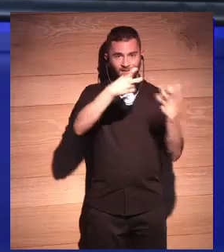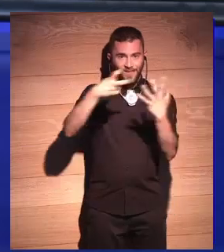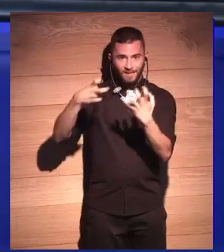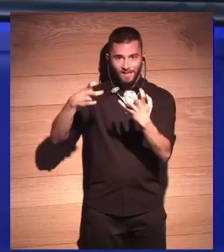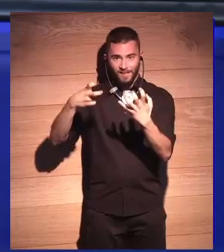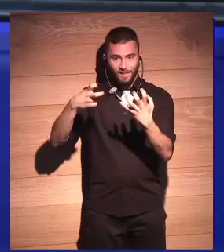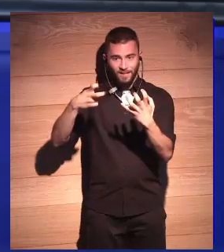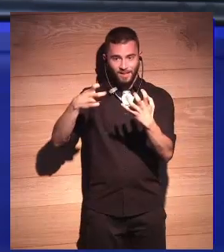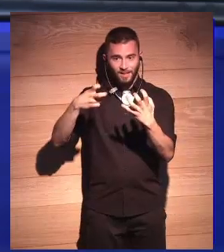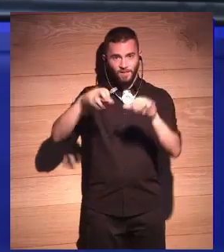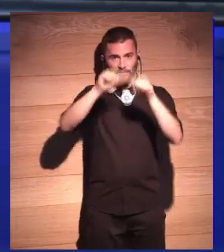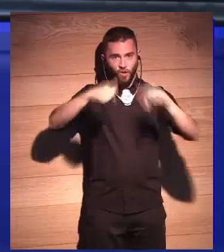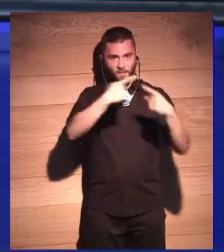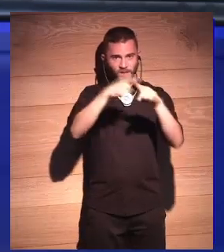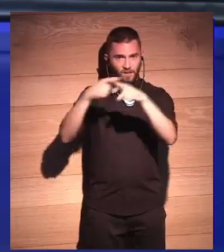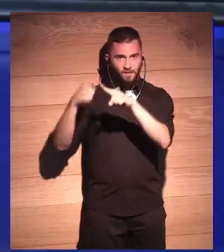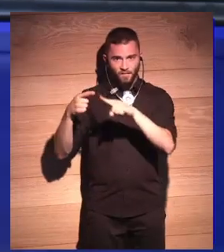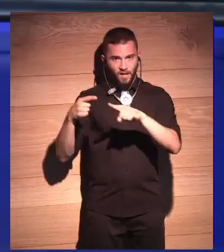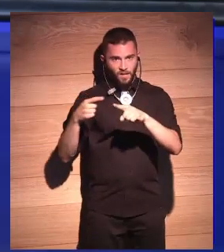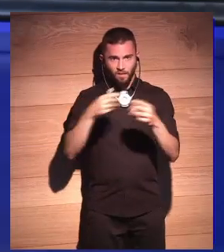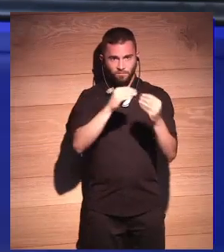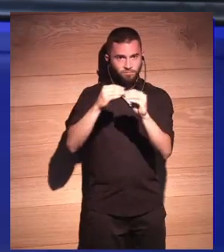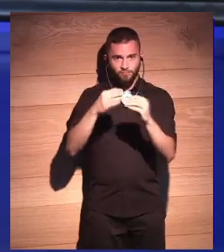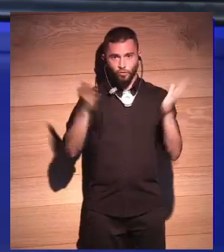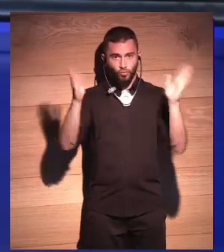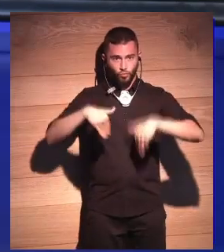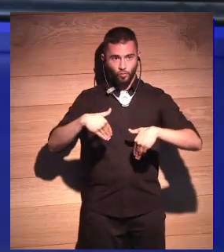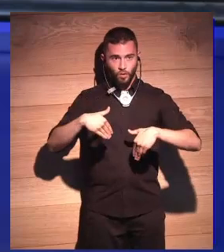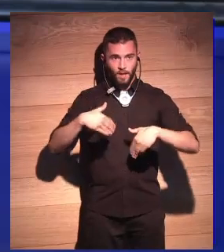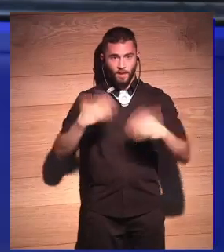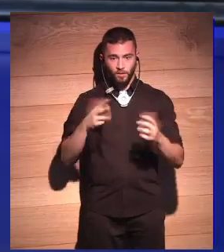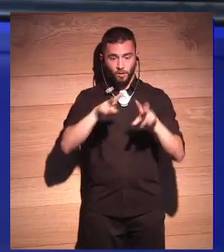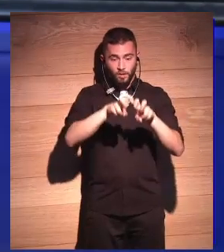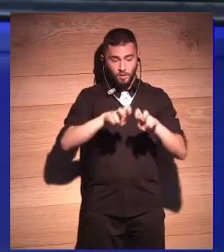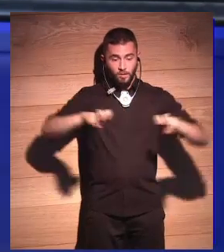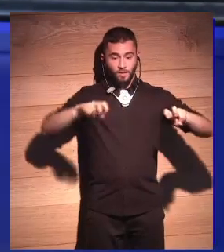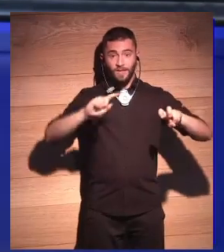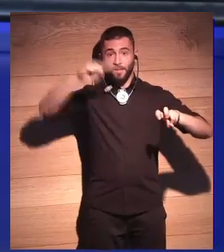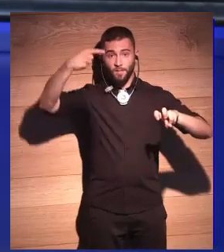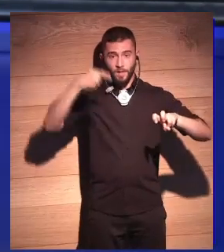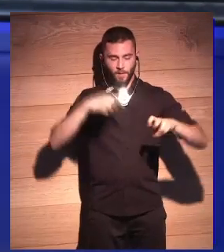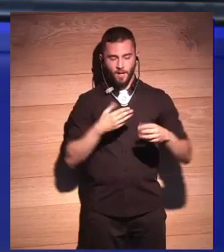10 people in the front row, some appropriately selected celebrities.